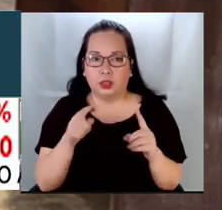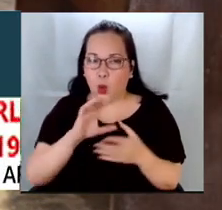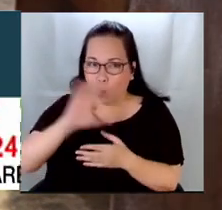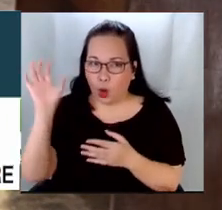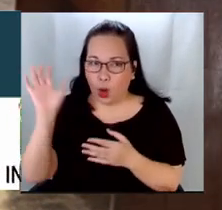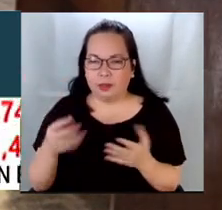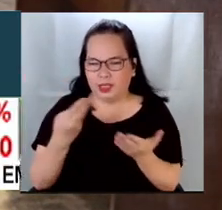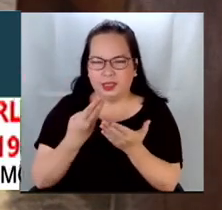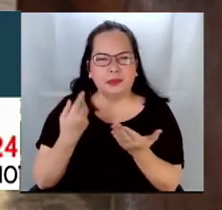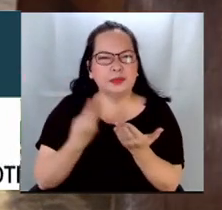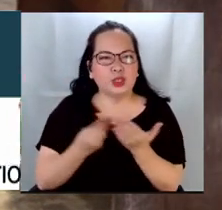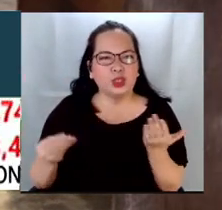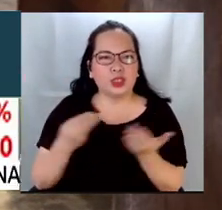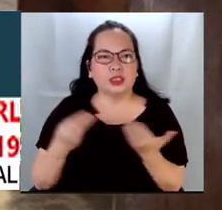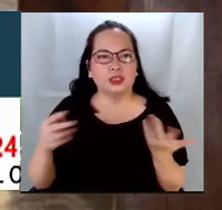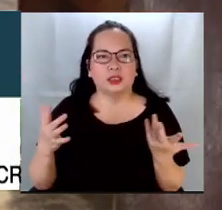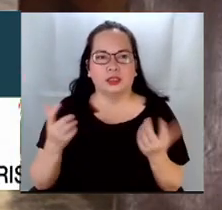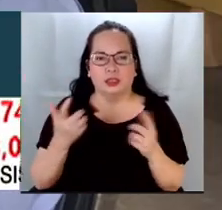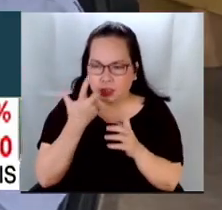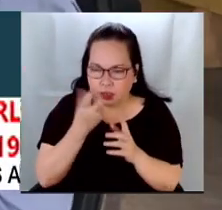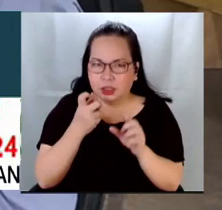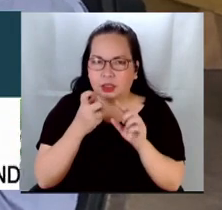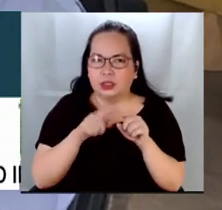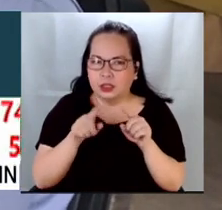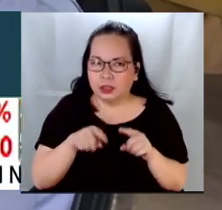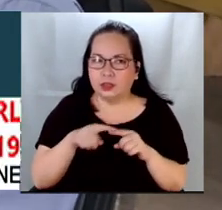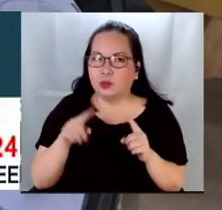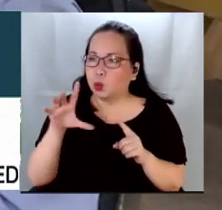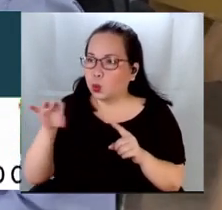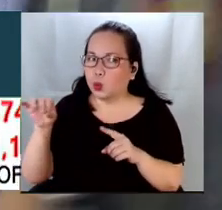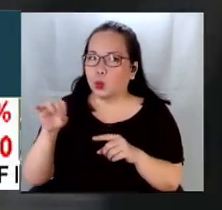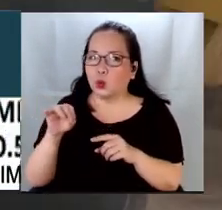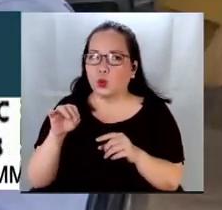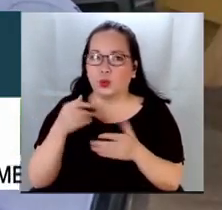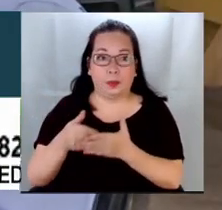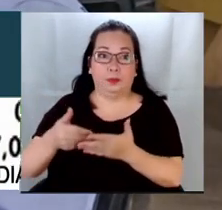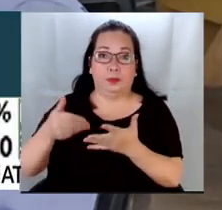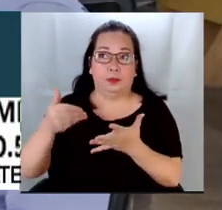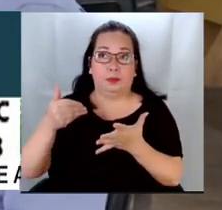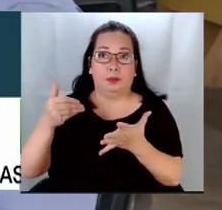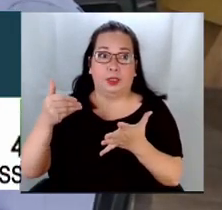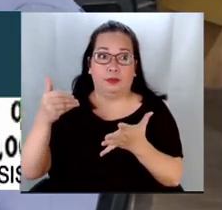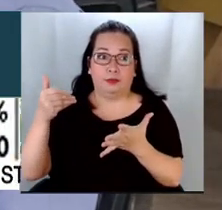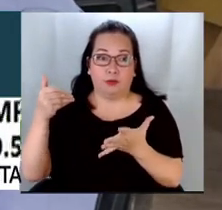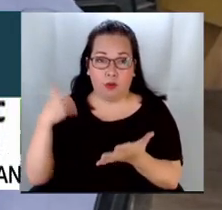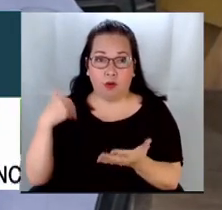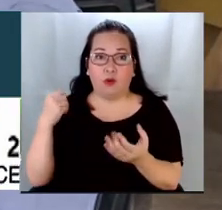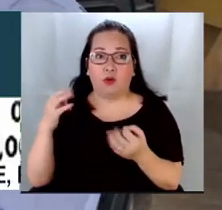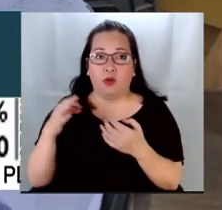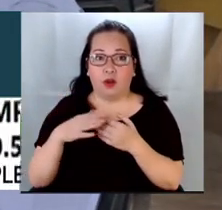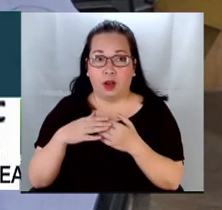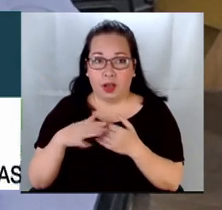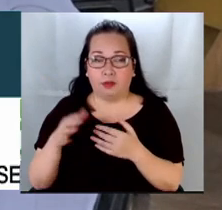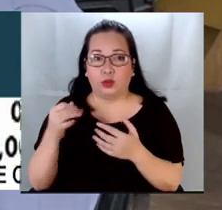freezers and even emergency equipment should any resident experience any complication before, after, or even during the vaccination. Now,